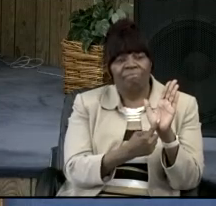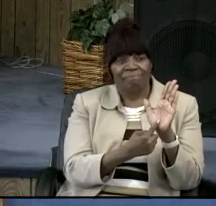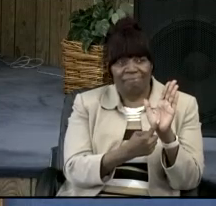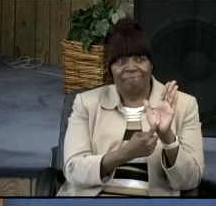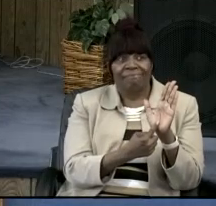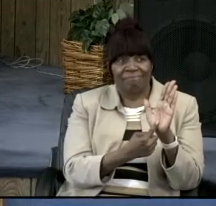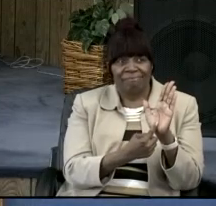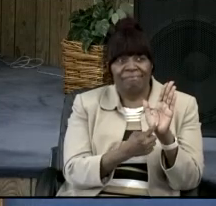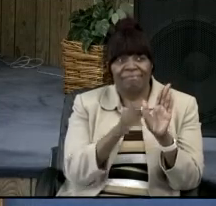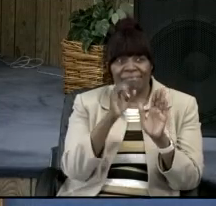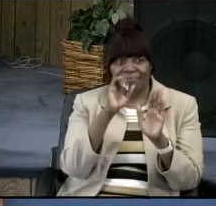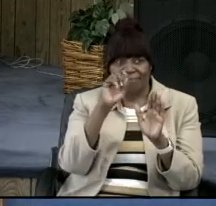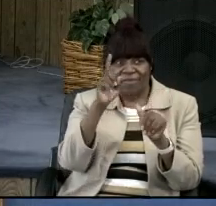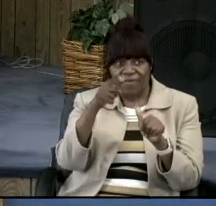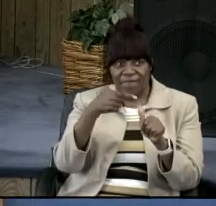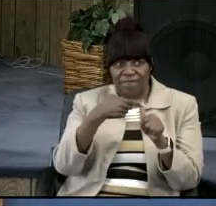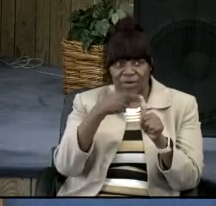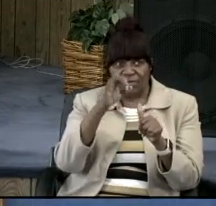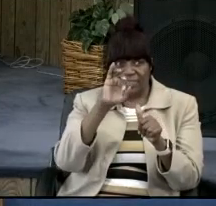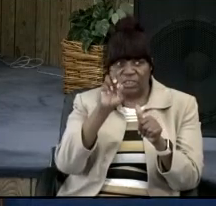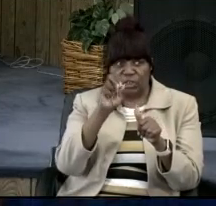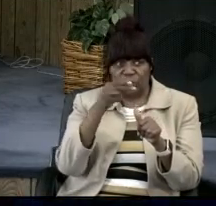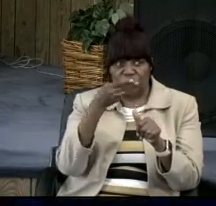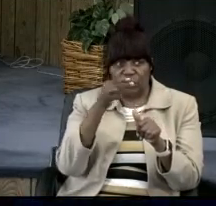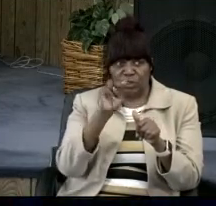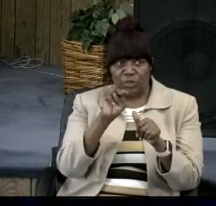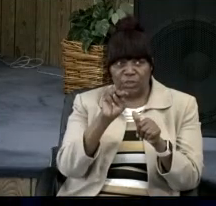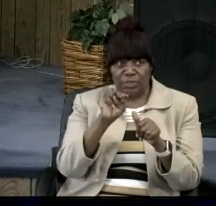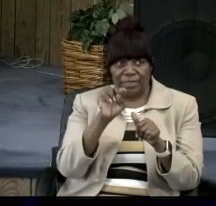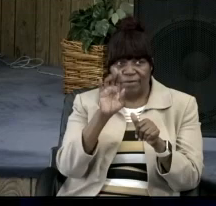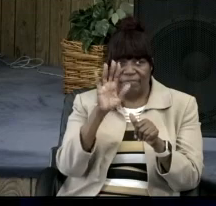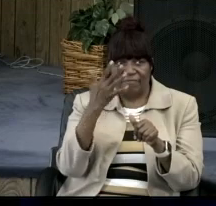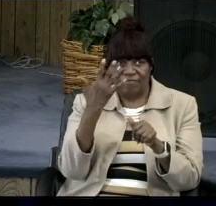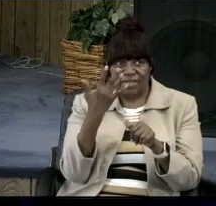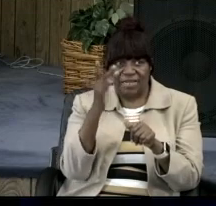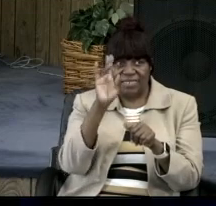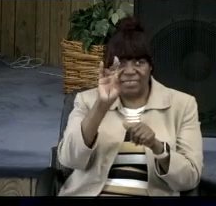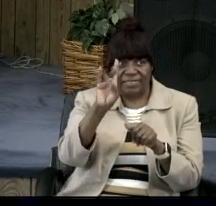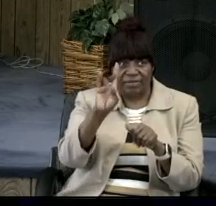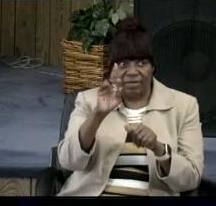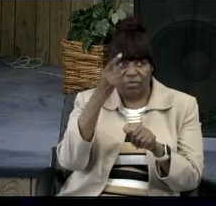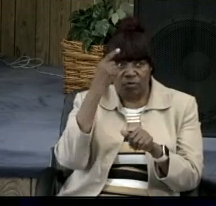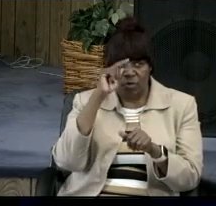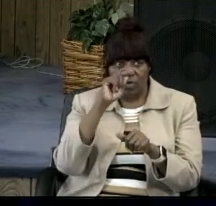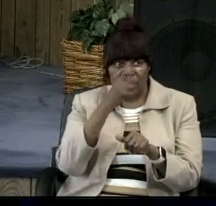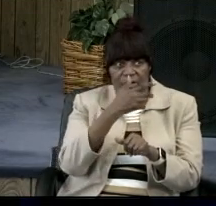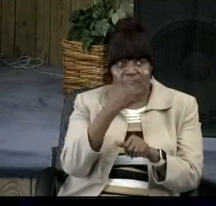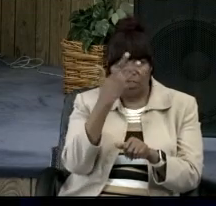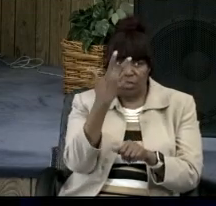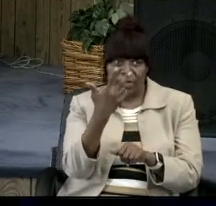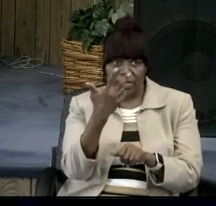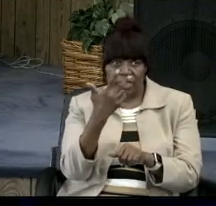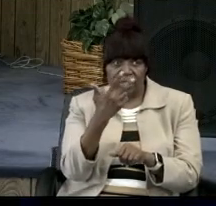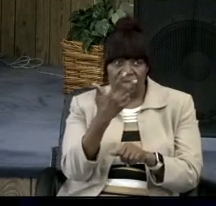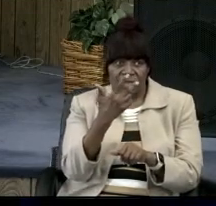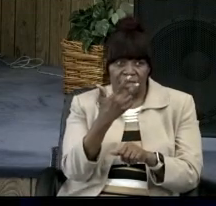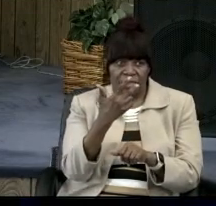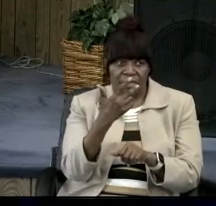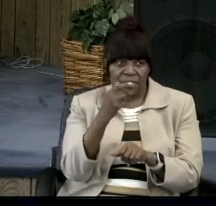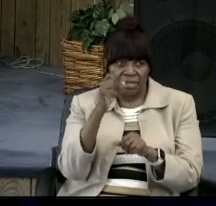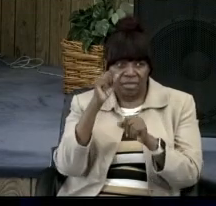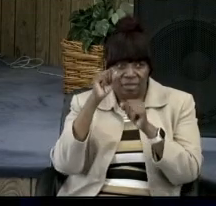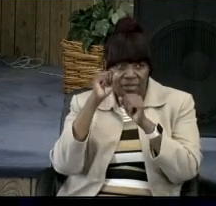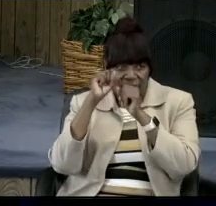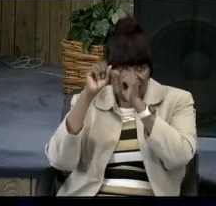that? 1 John 5:7, for there are three that bear record in heaven, the Father, the Word,